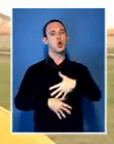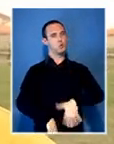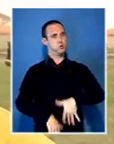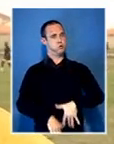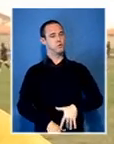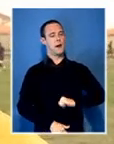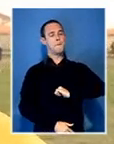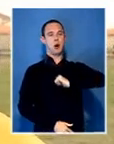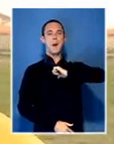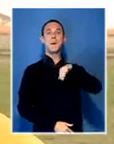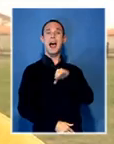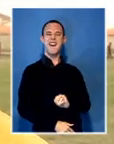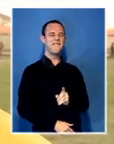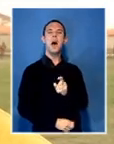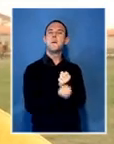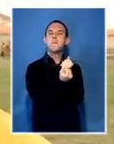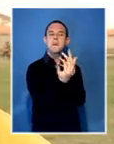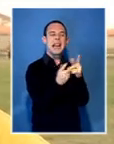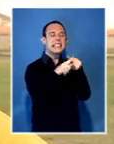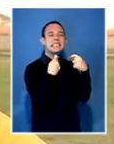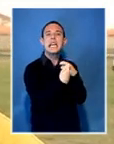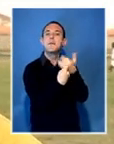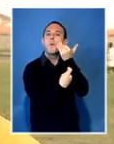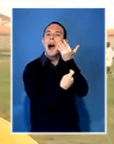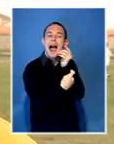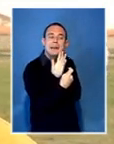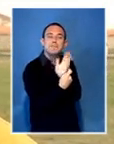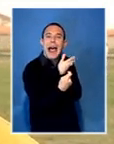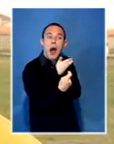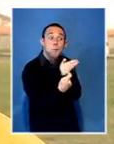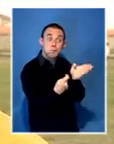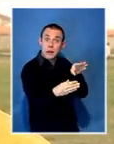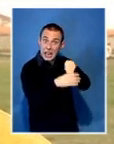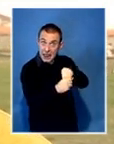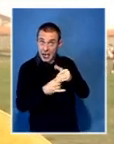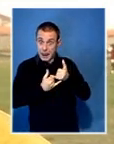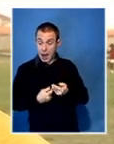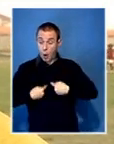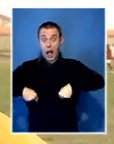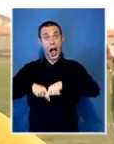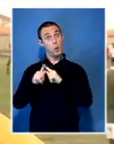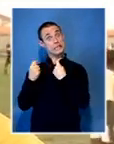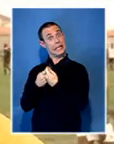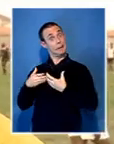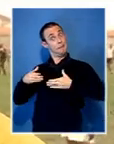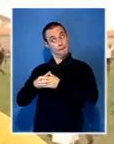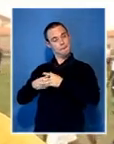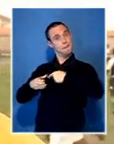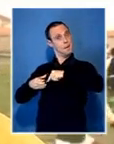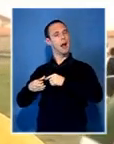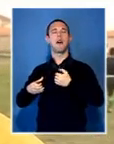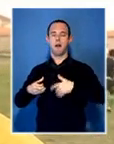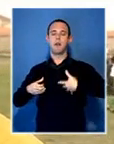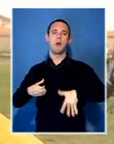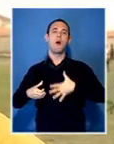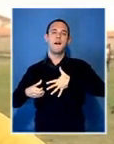teams, and as a black team or a team that comes from a previously disadvantaged community, it really means